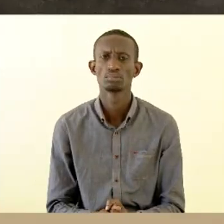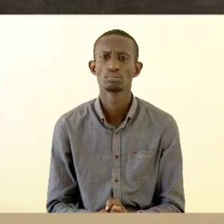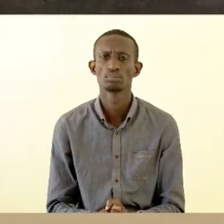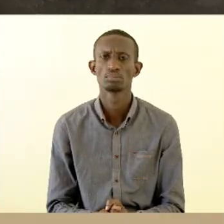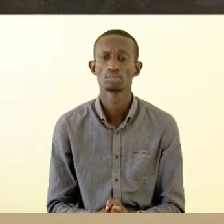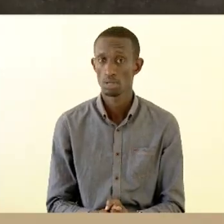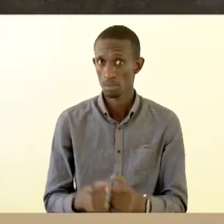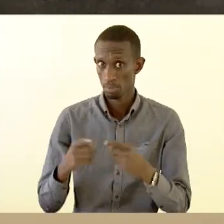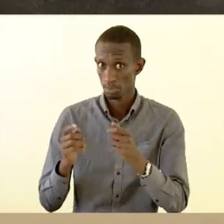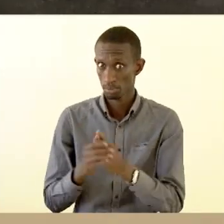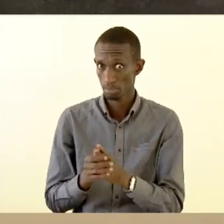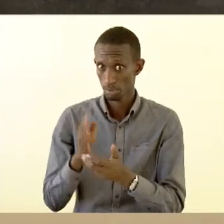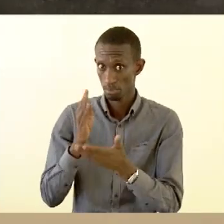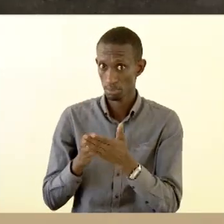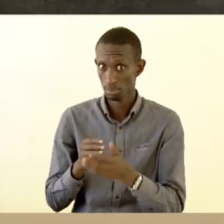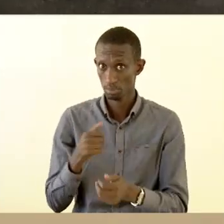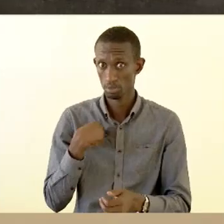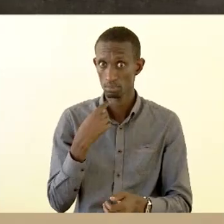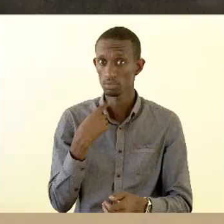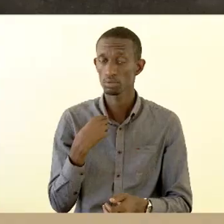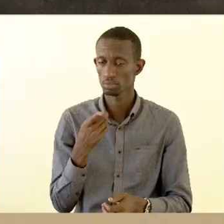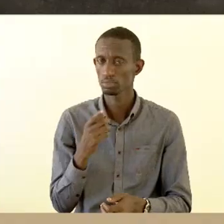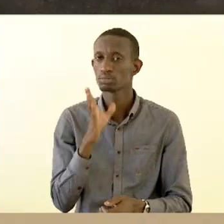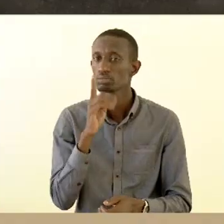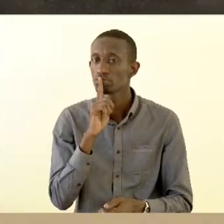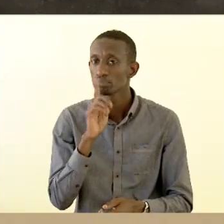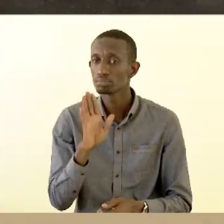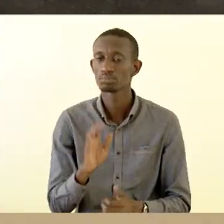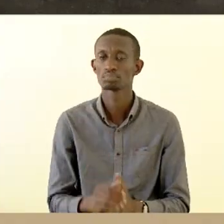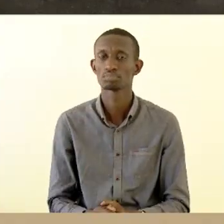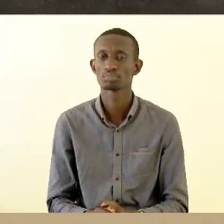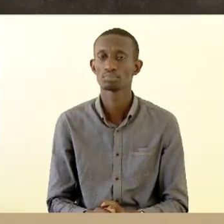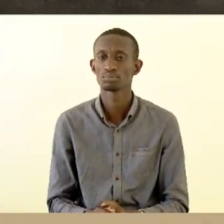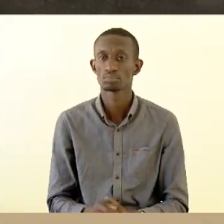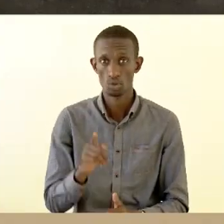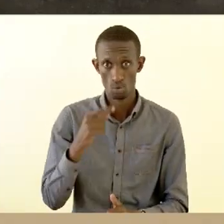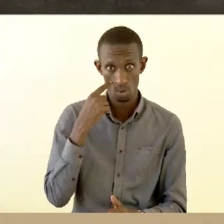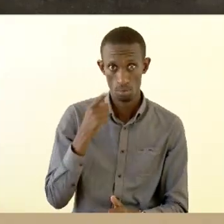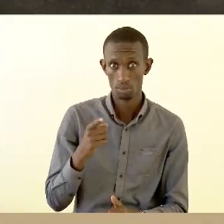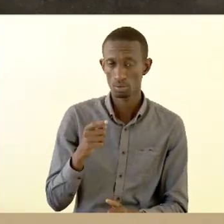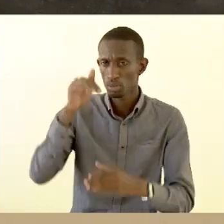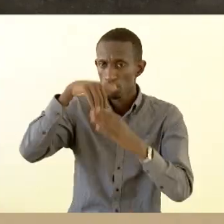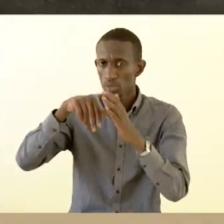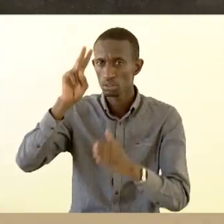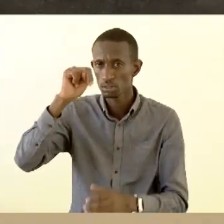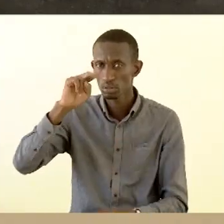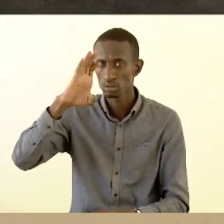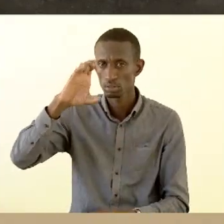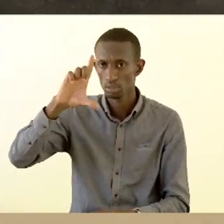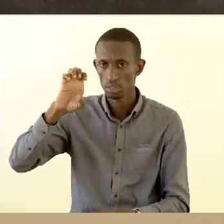But the particle I want, don't tell me, because we have seen that in the nucleus we have 2